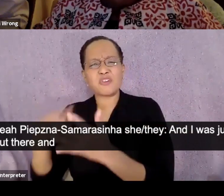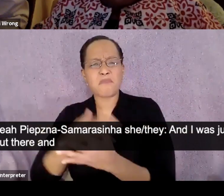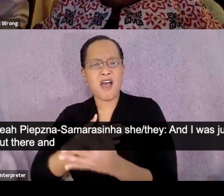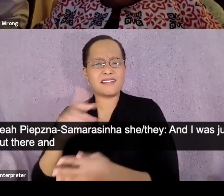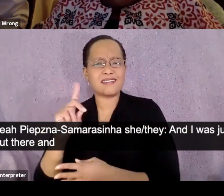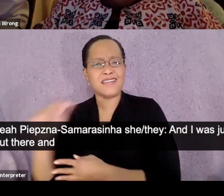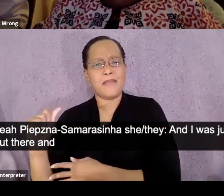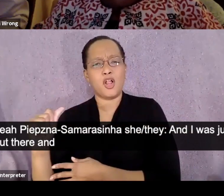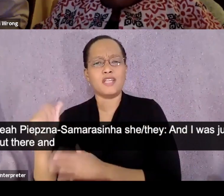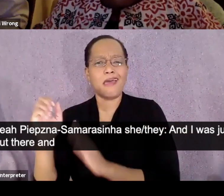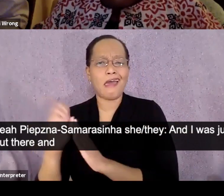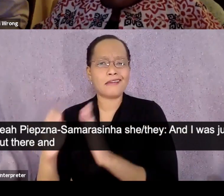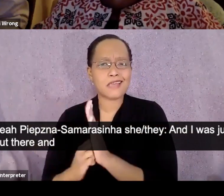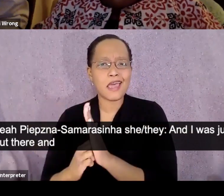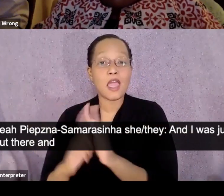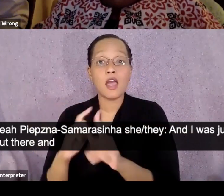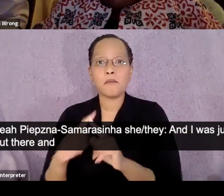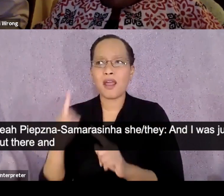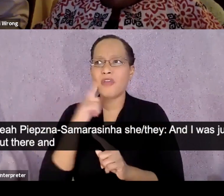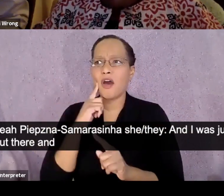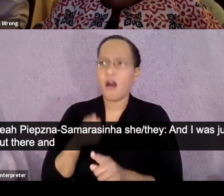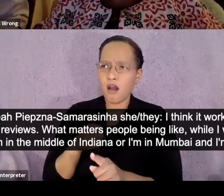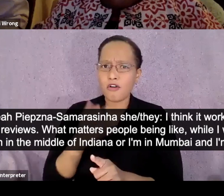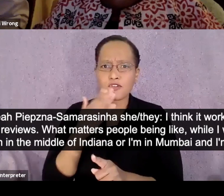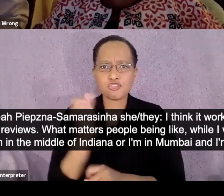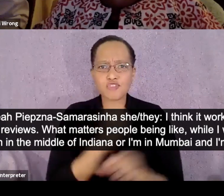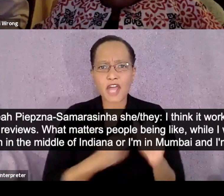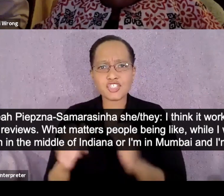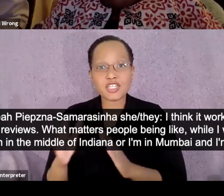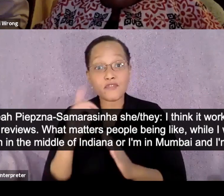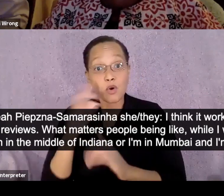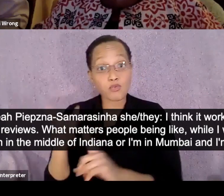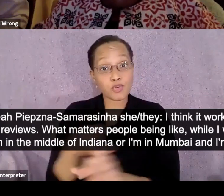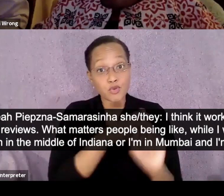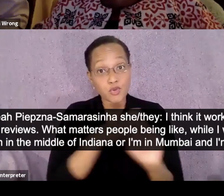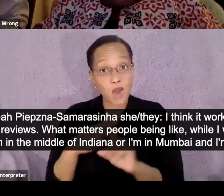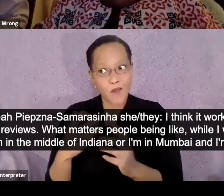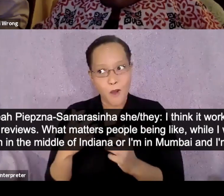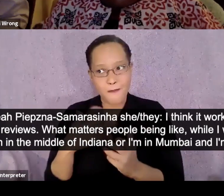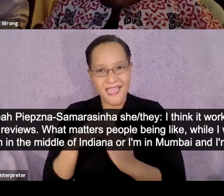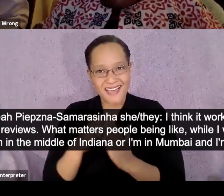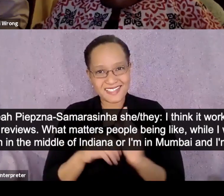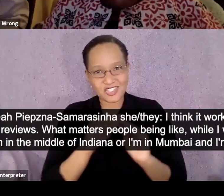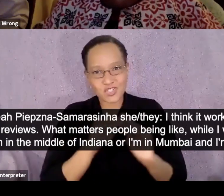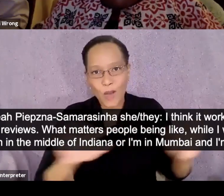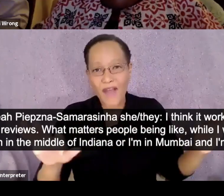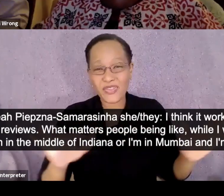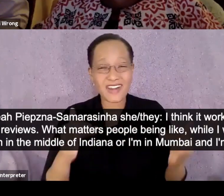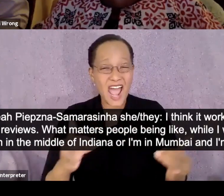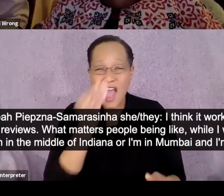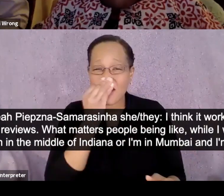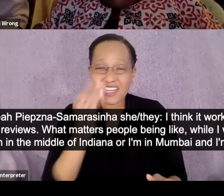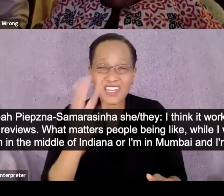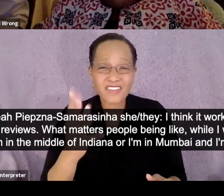recruiting strategy. I want my essays to go out there, and I think it worked. I mean, I don't give a shit. I didn't get a lot of